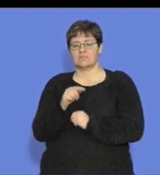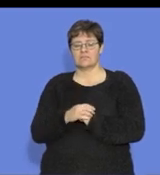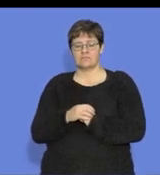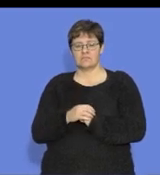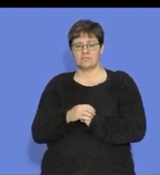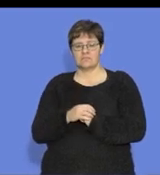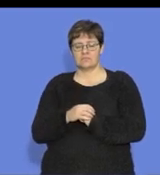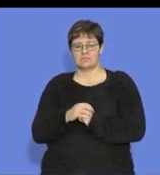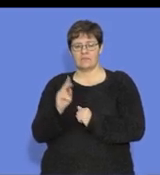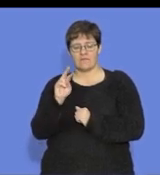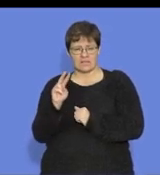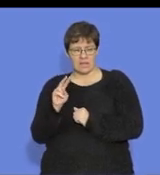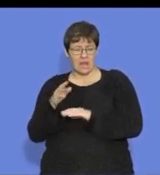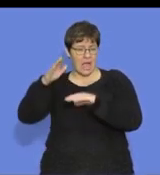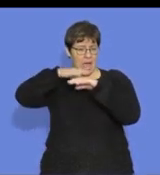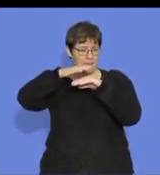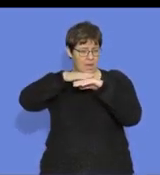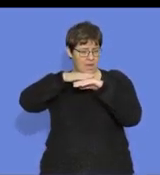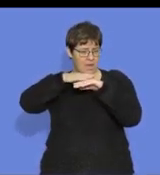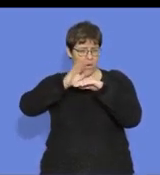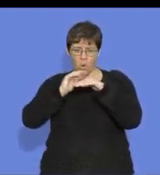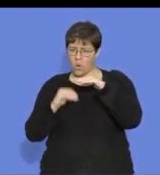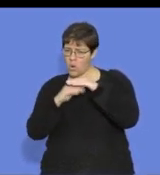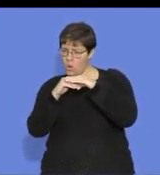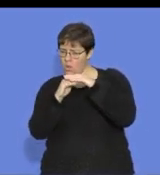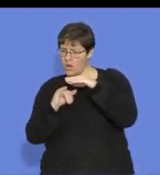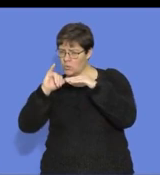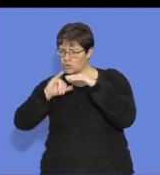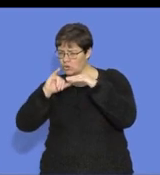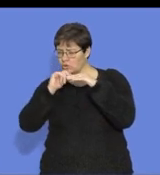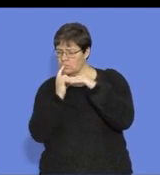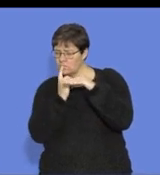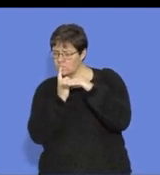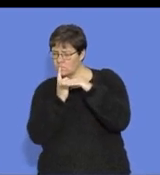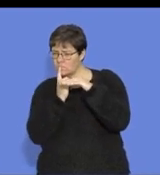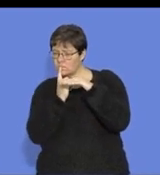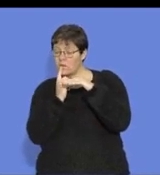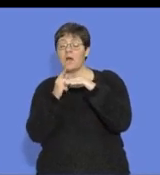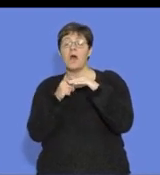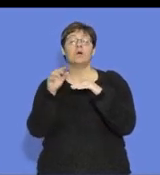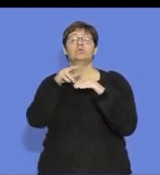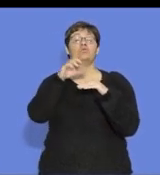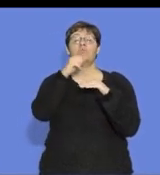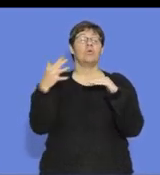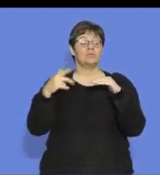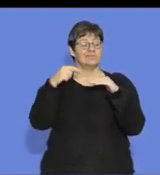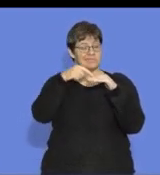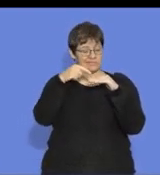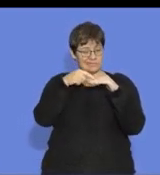Vaseline on the upper surface or the lower surface. And the one that shriveled most is the one that